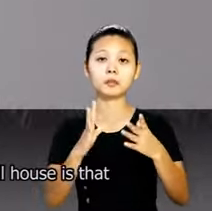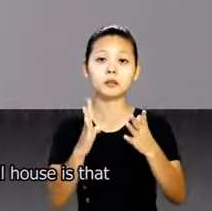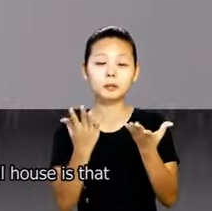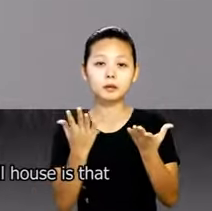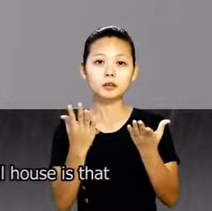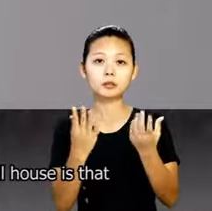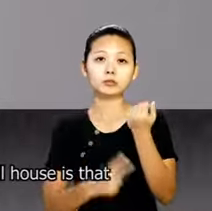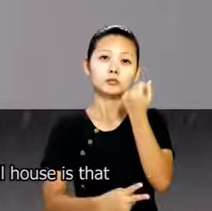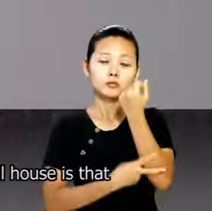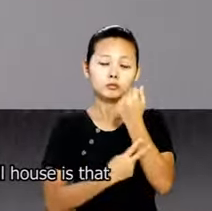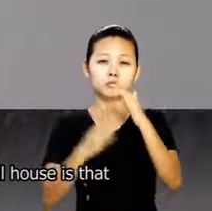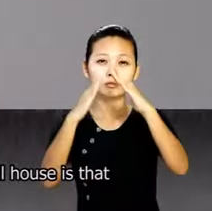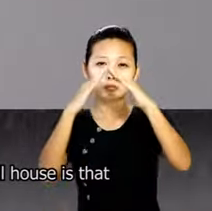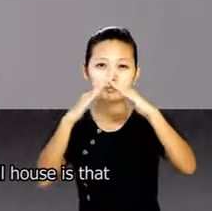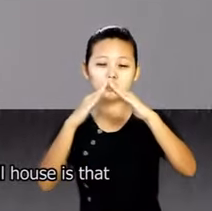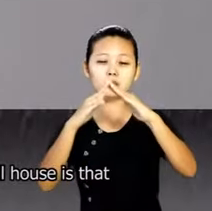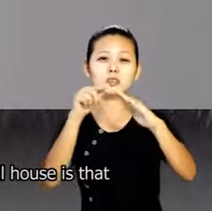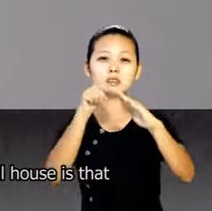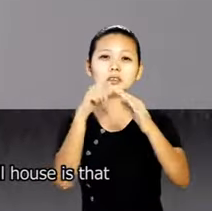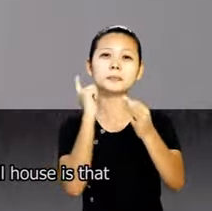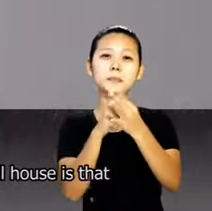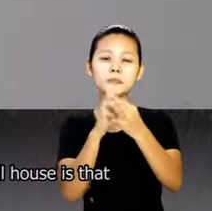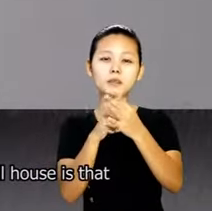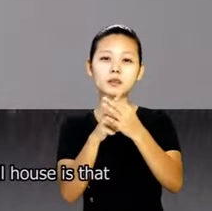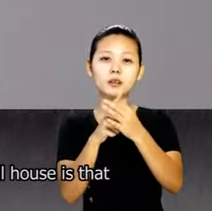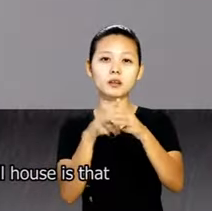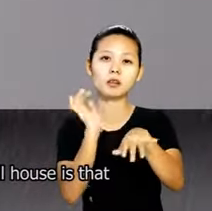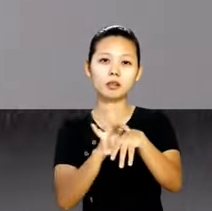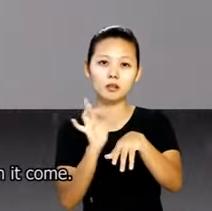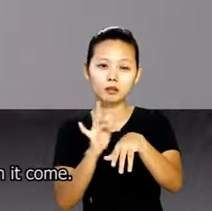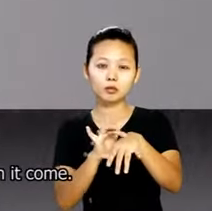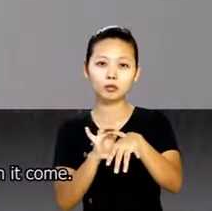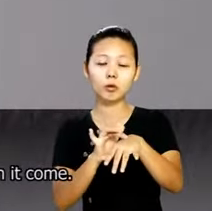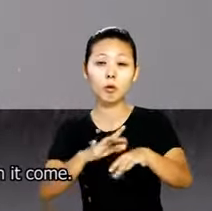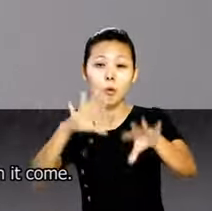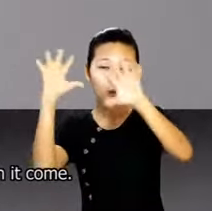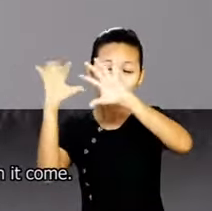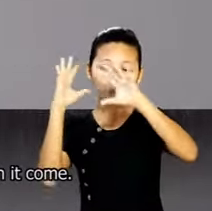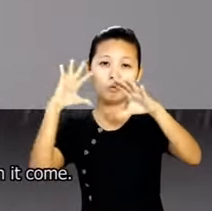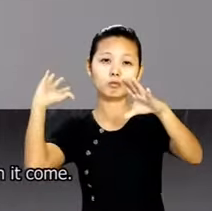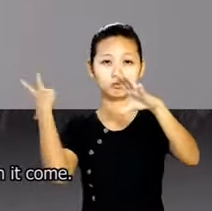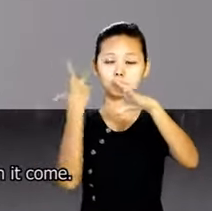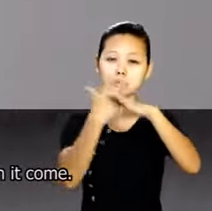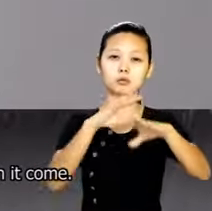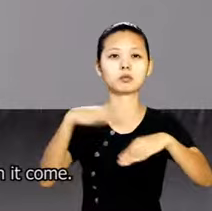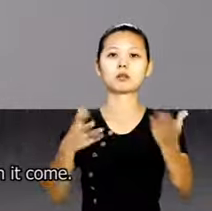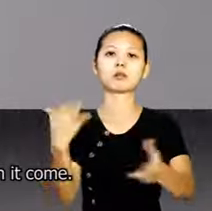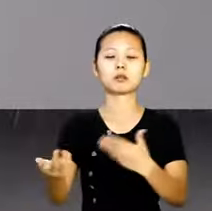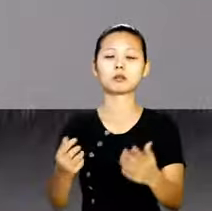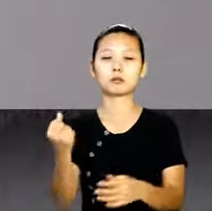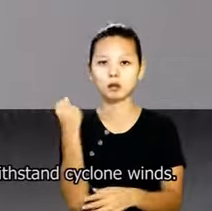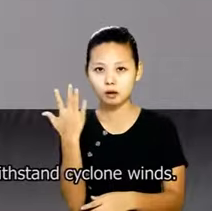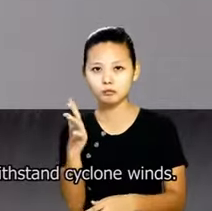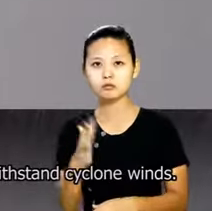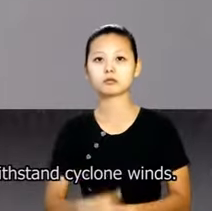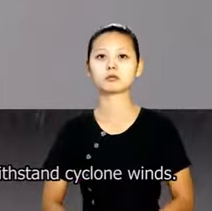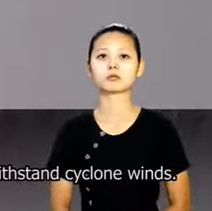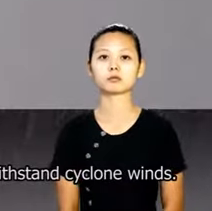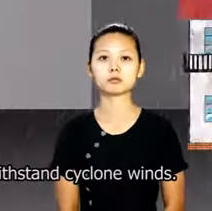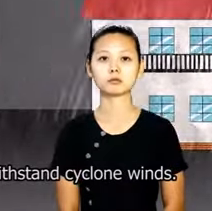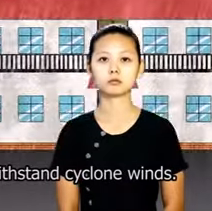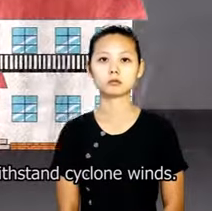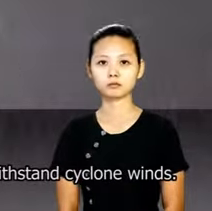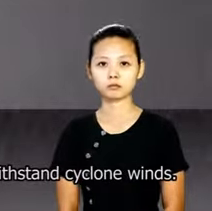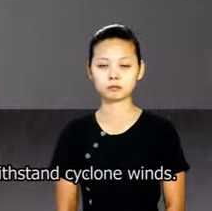The weakness of the roof of these small houses is that the cyclone will swipe them out when it comes. The strength